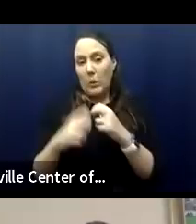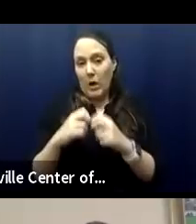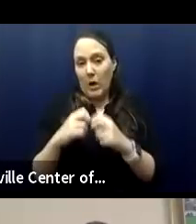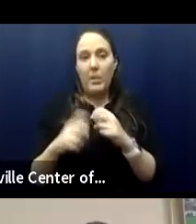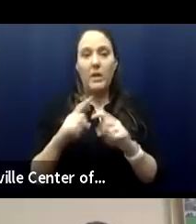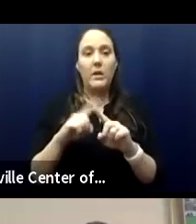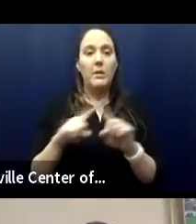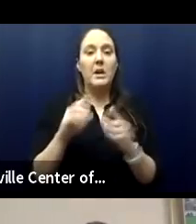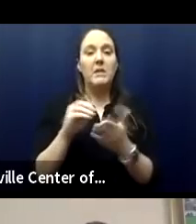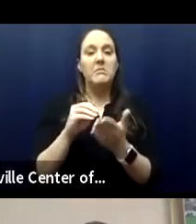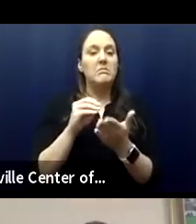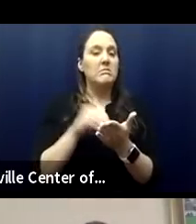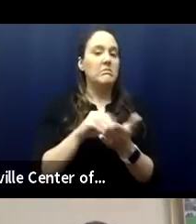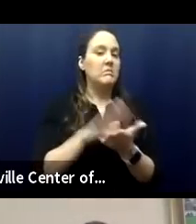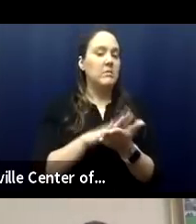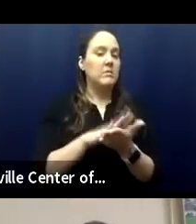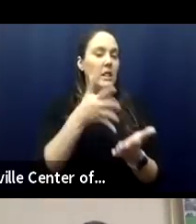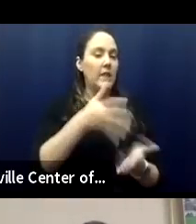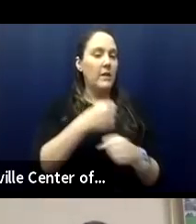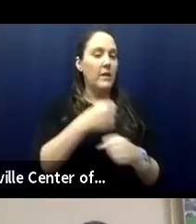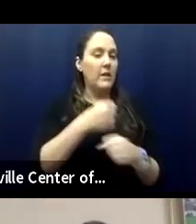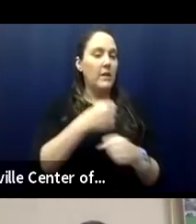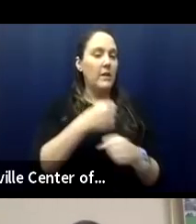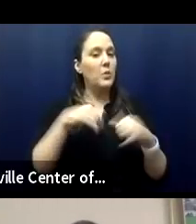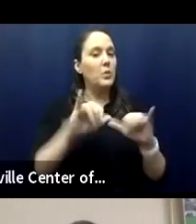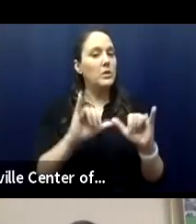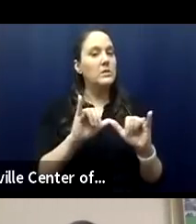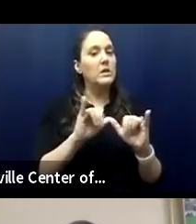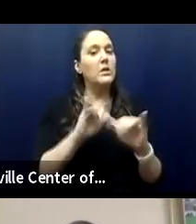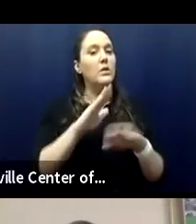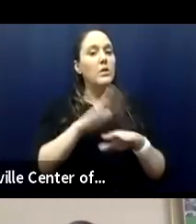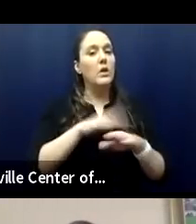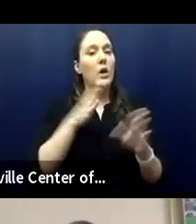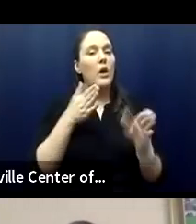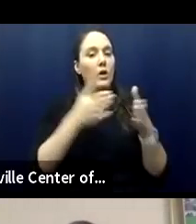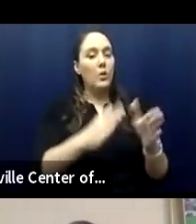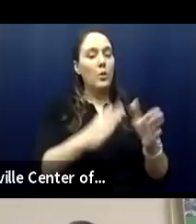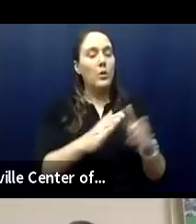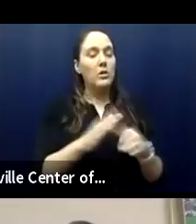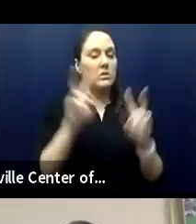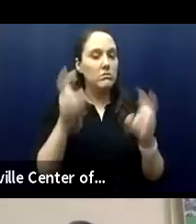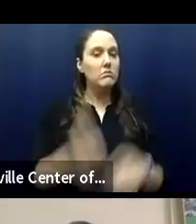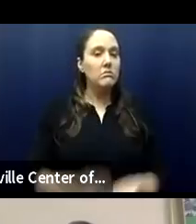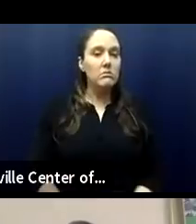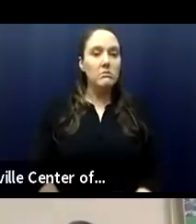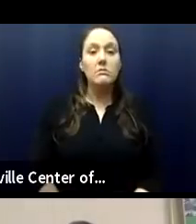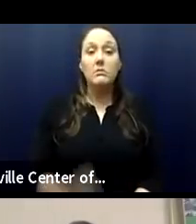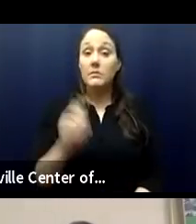for us to make sure that we're still, staying on the course is reasonable. Sure.